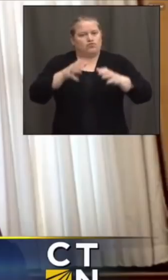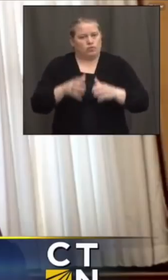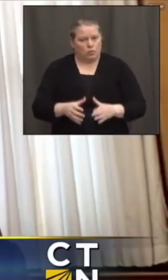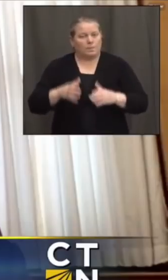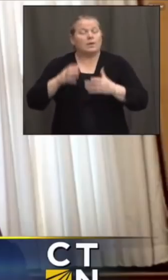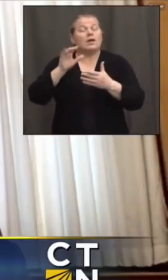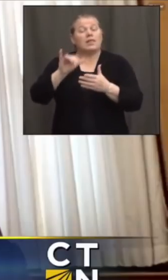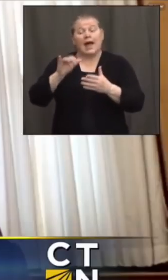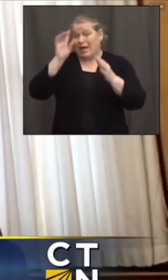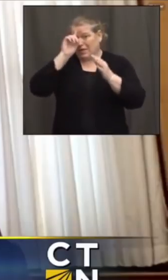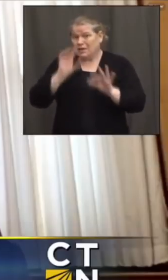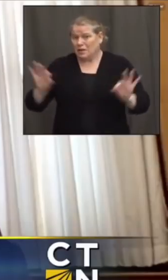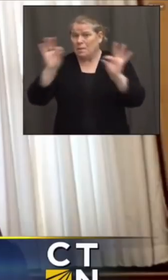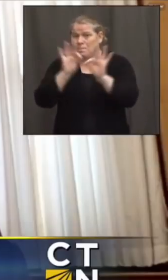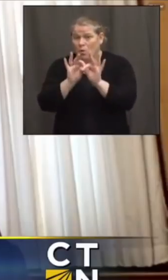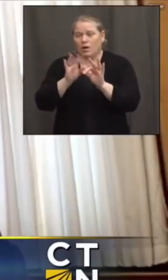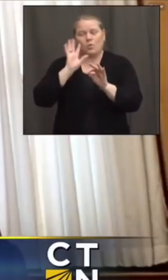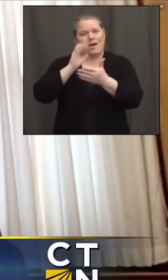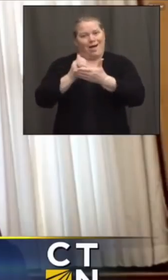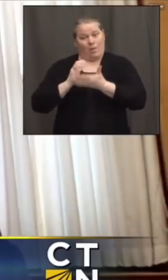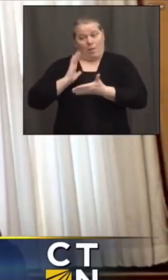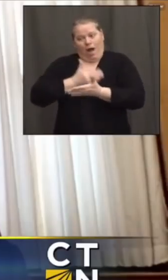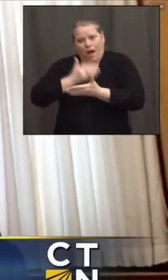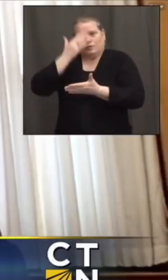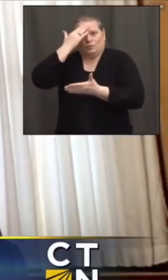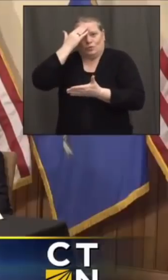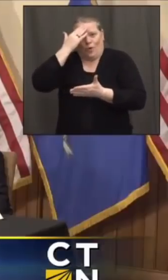reaching some of our most vulnerable populations.